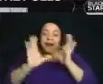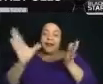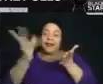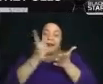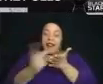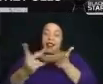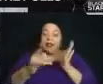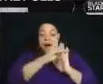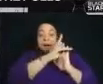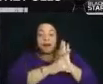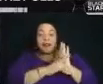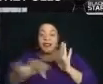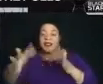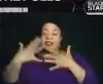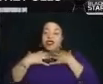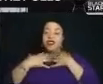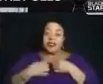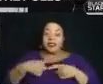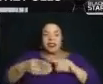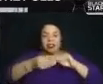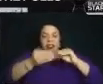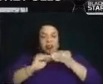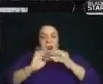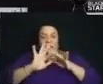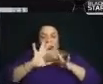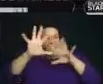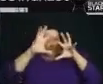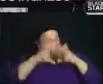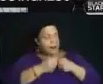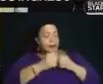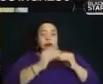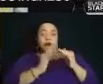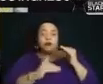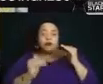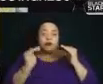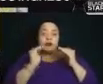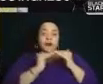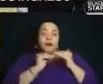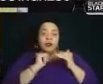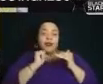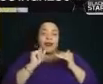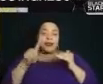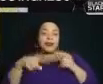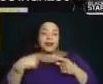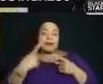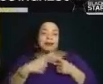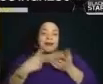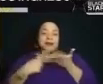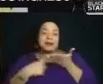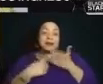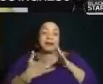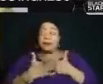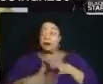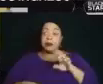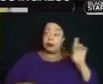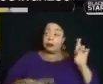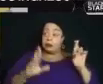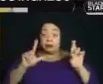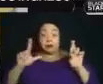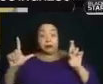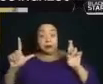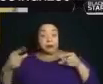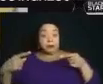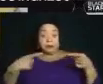not just about debates between right and left and moderate. No, this language and